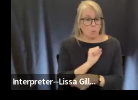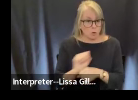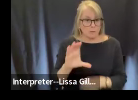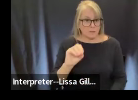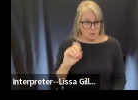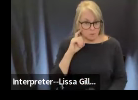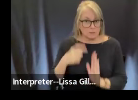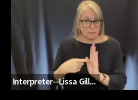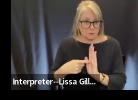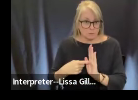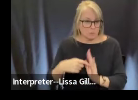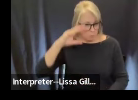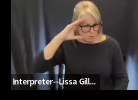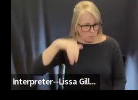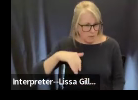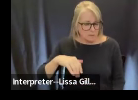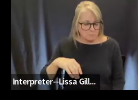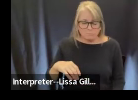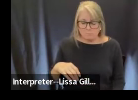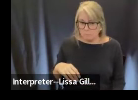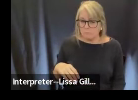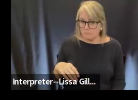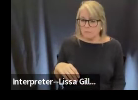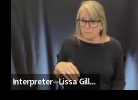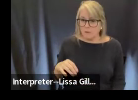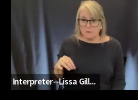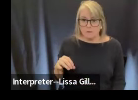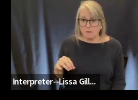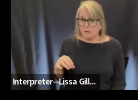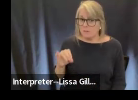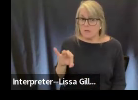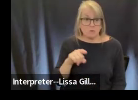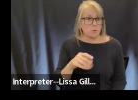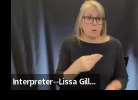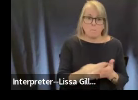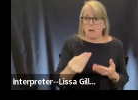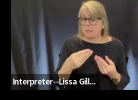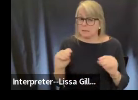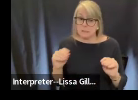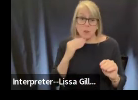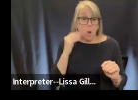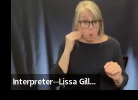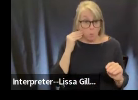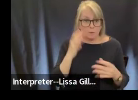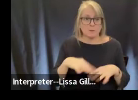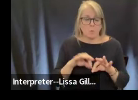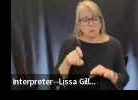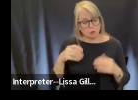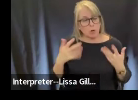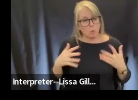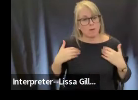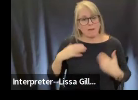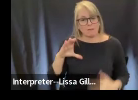the real estate world or in the business of possibly getting into selling or buying a home, those should be there.